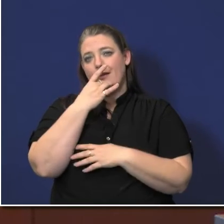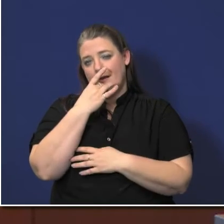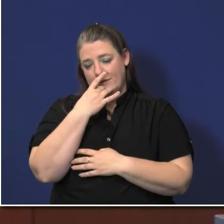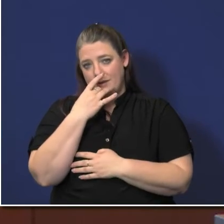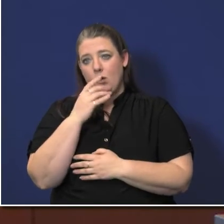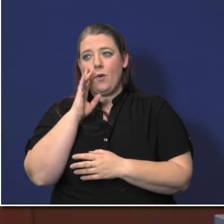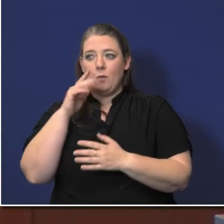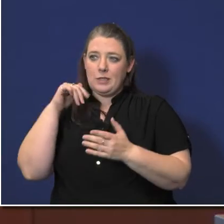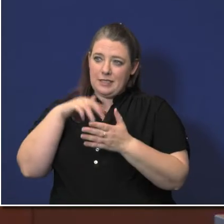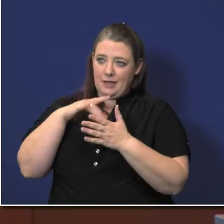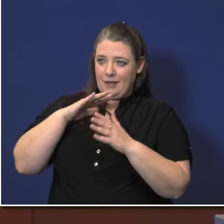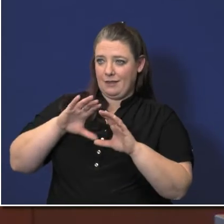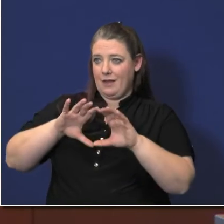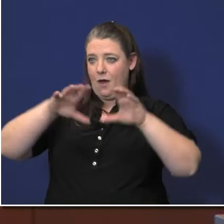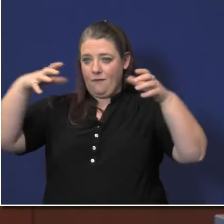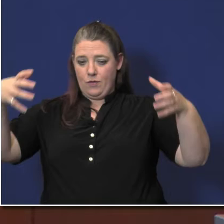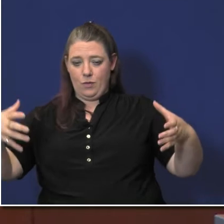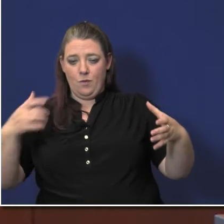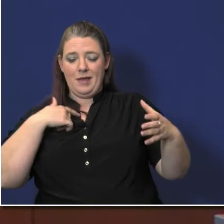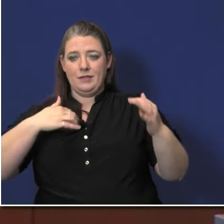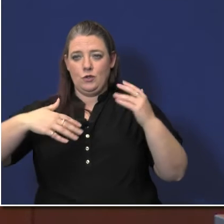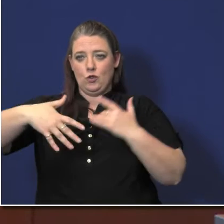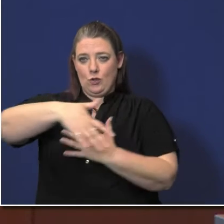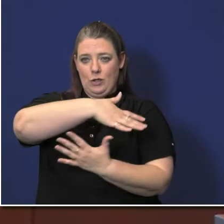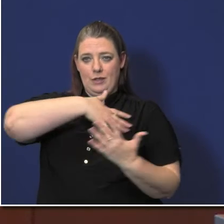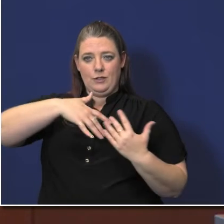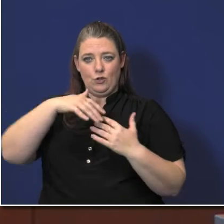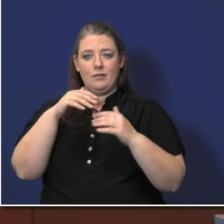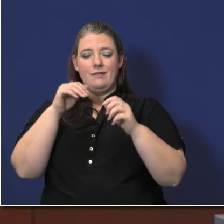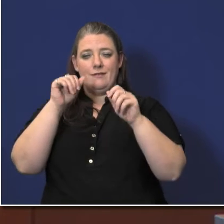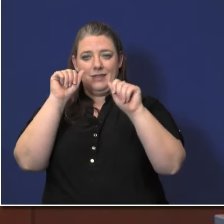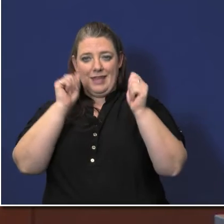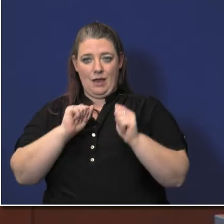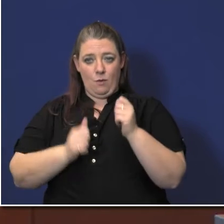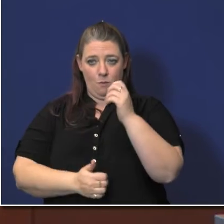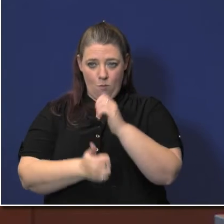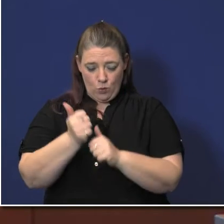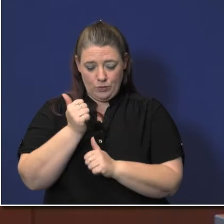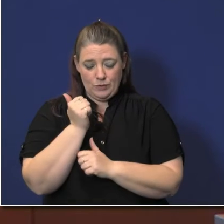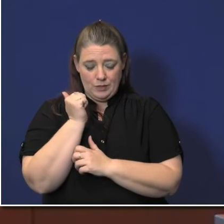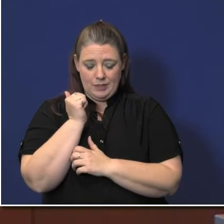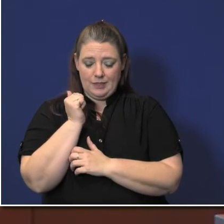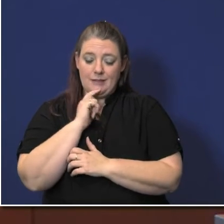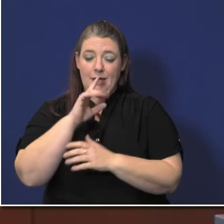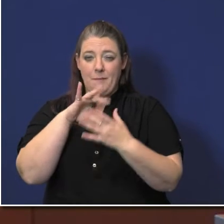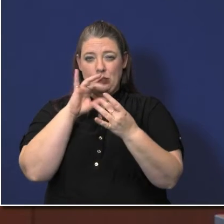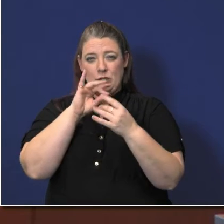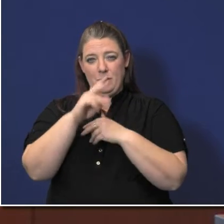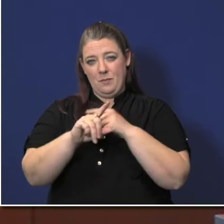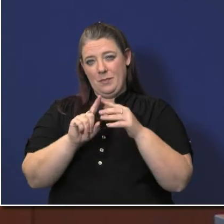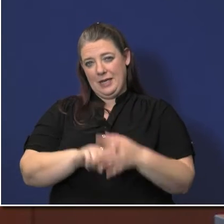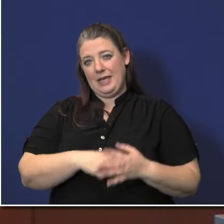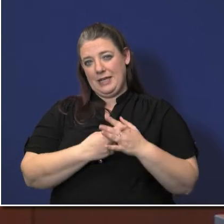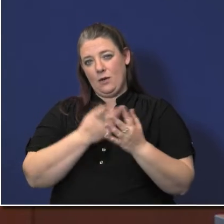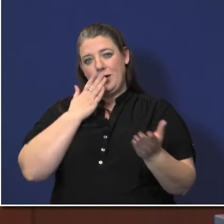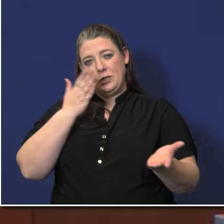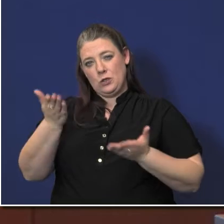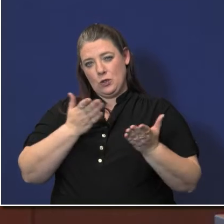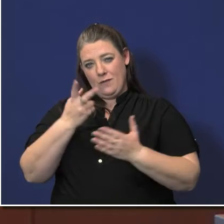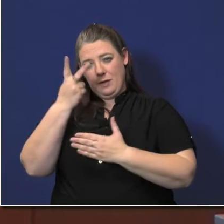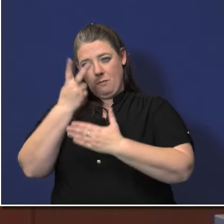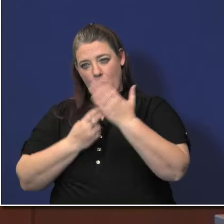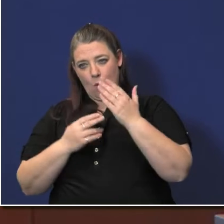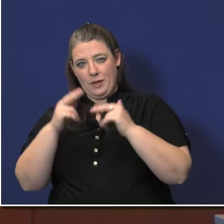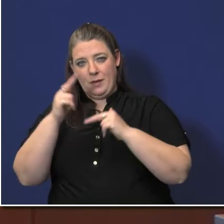the envelope and the circulation of the air inside of the building the most. As I mentioned at the beginning, we're serving these two buildings with